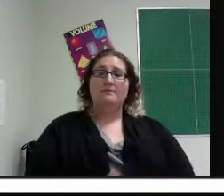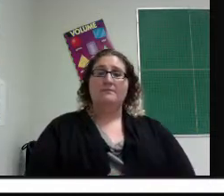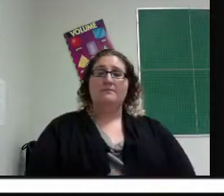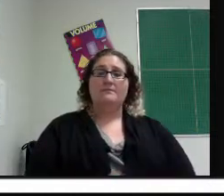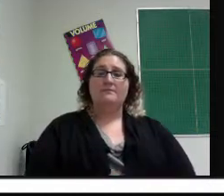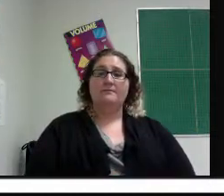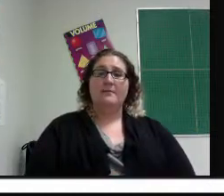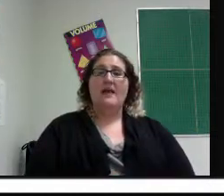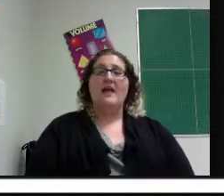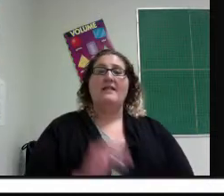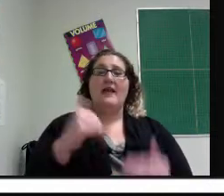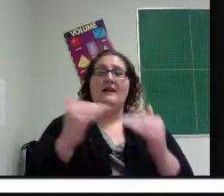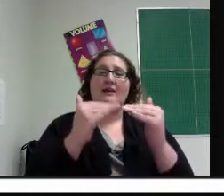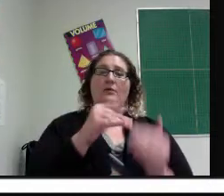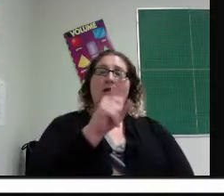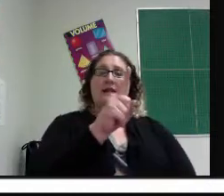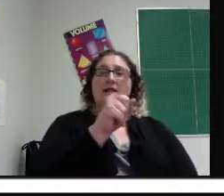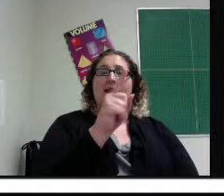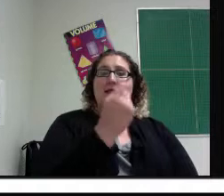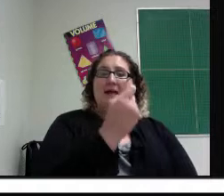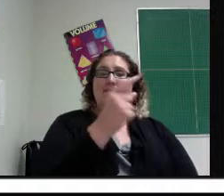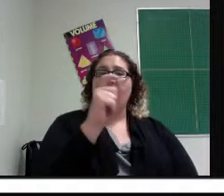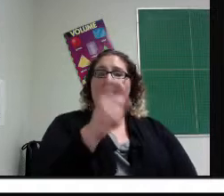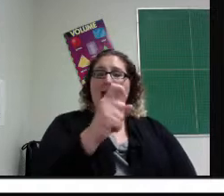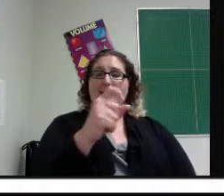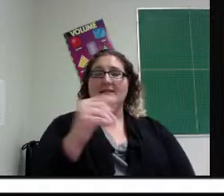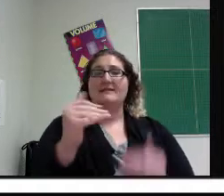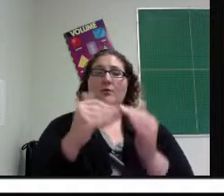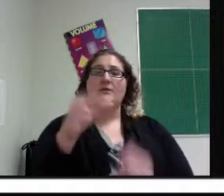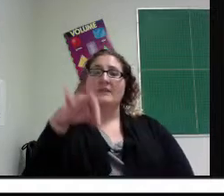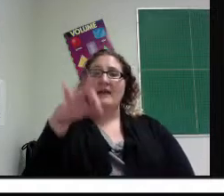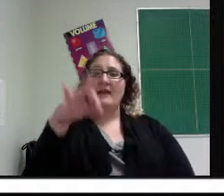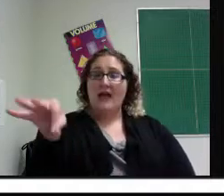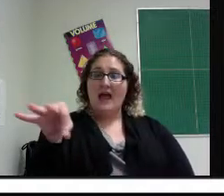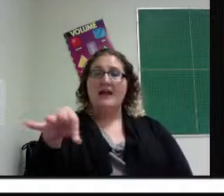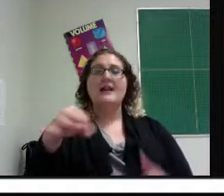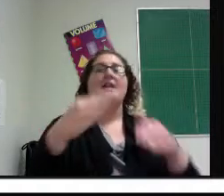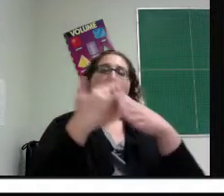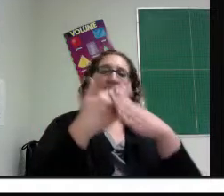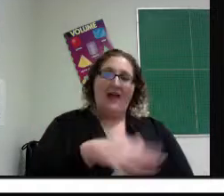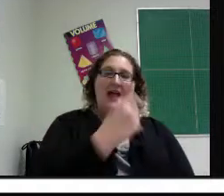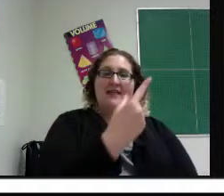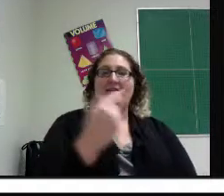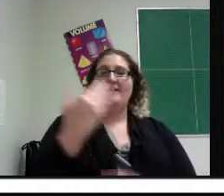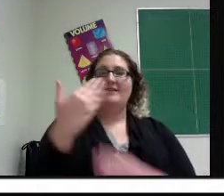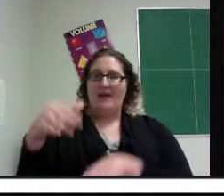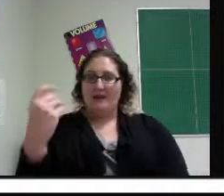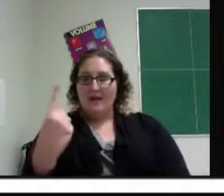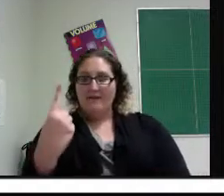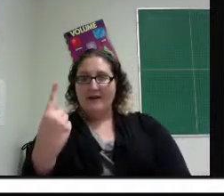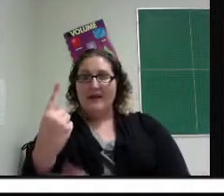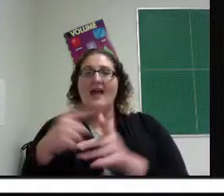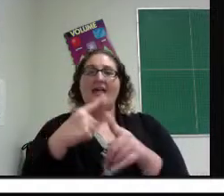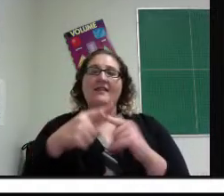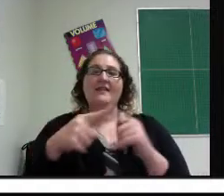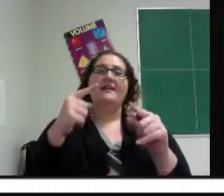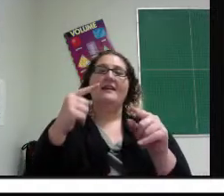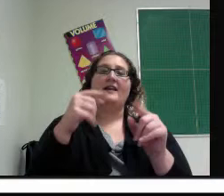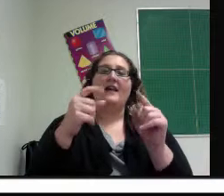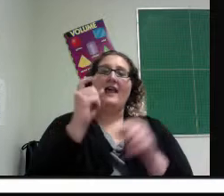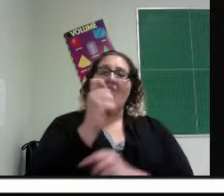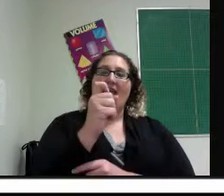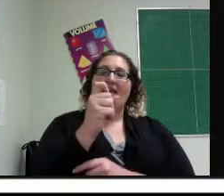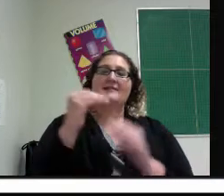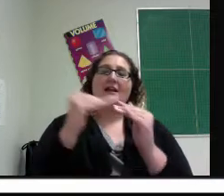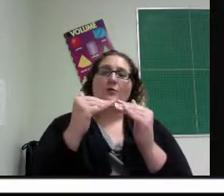and I'm going to get 11x equals 99. Divide both sides by 11, and I get x equals